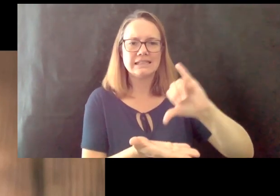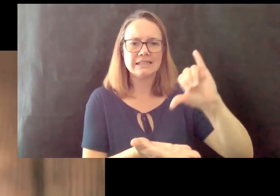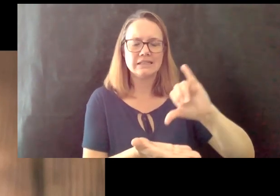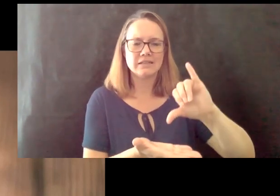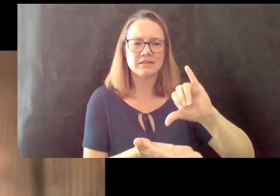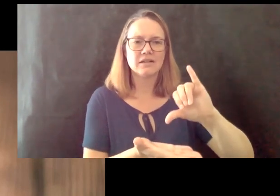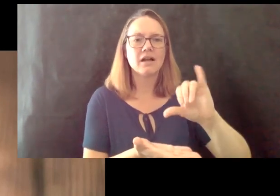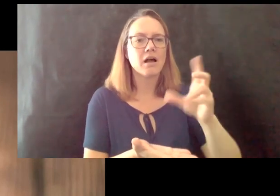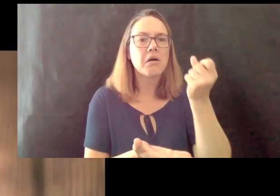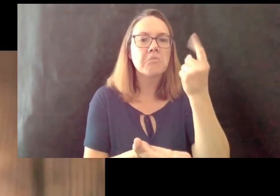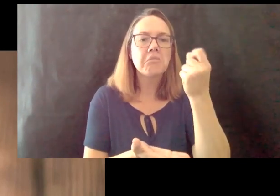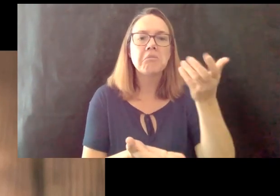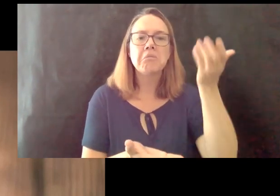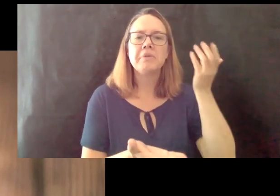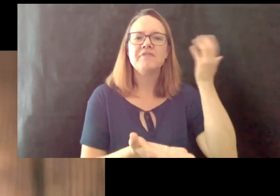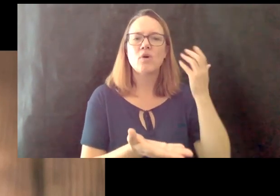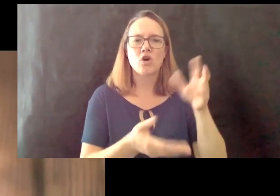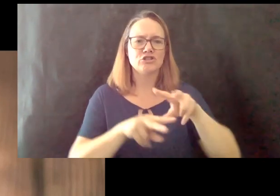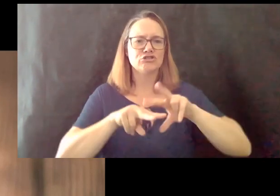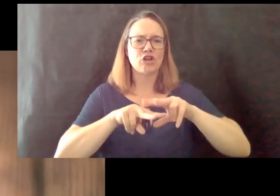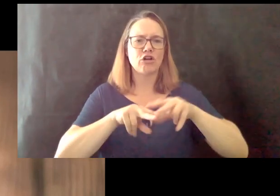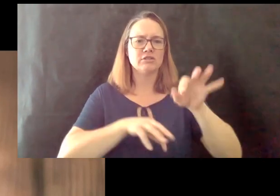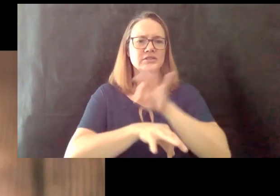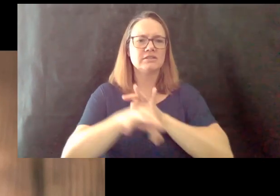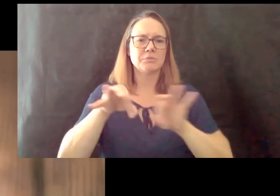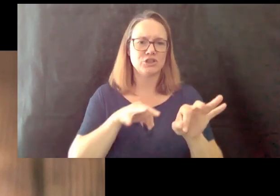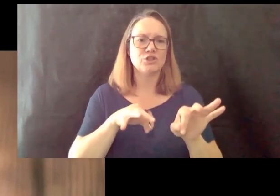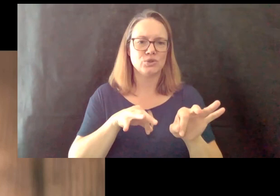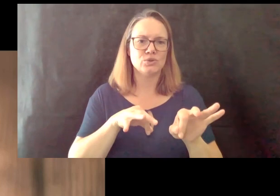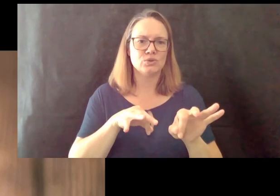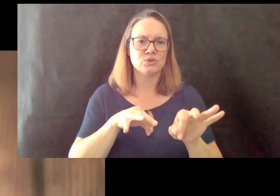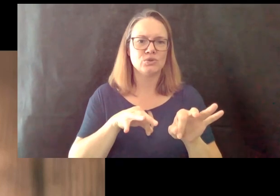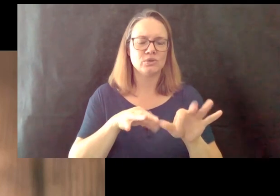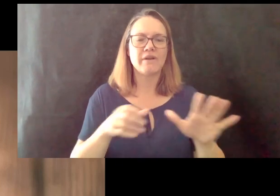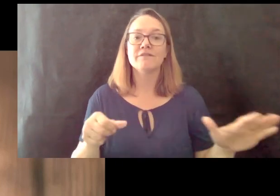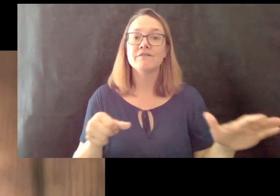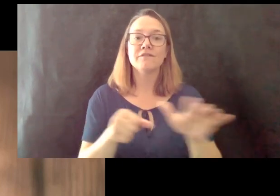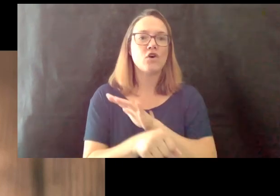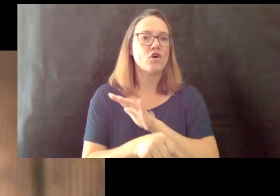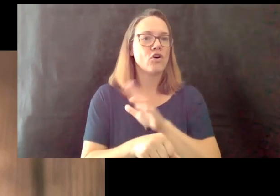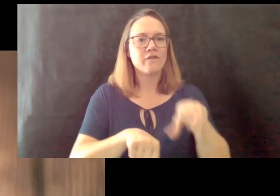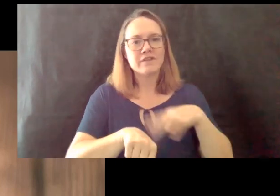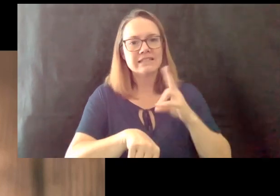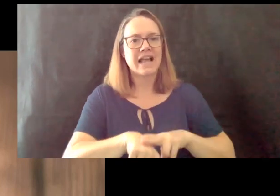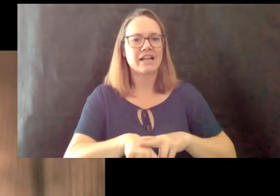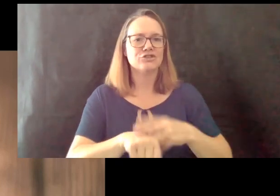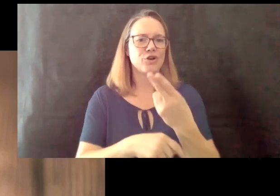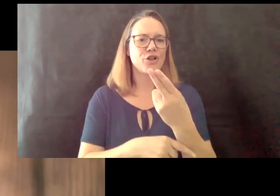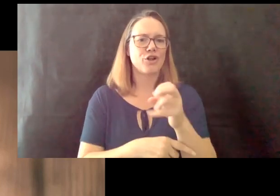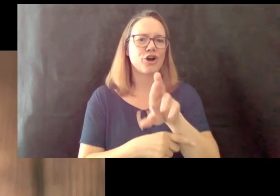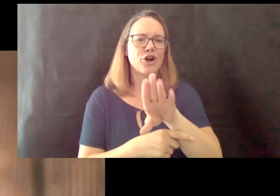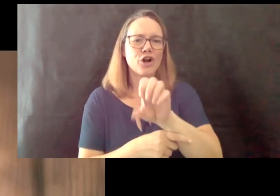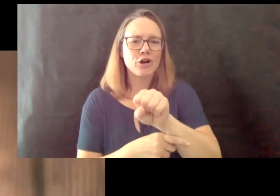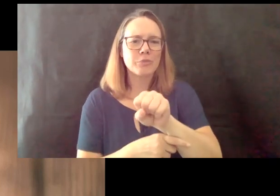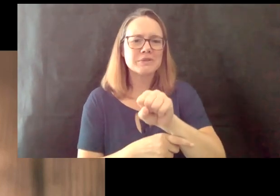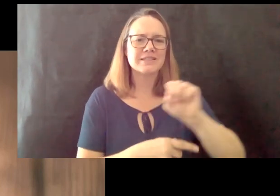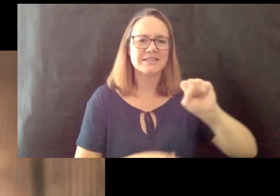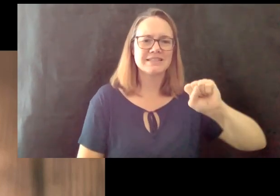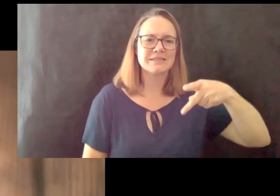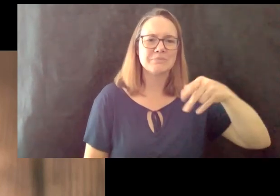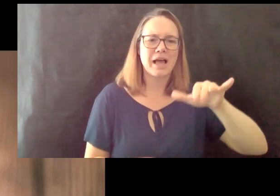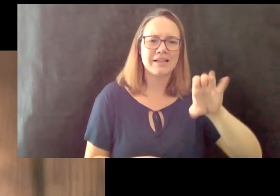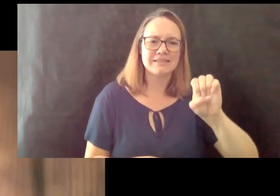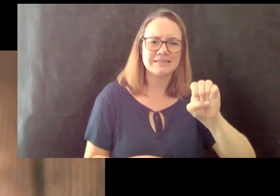are is they came out as a salt substitute. And so these are products that are full of natural herbs